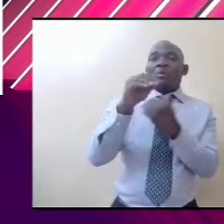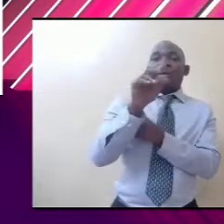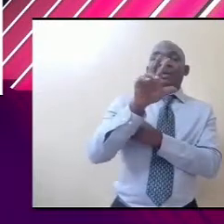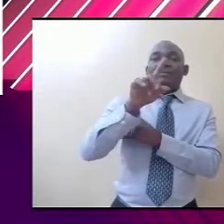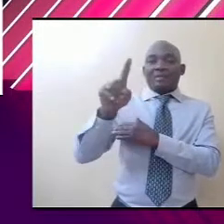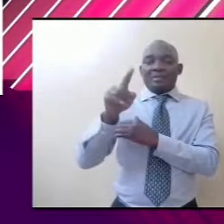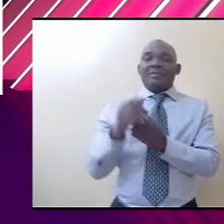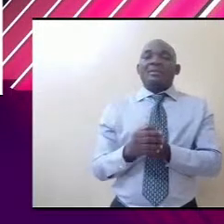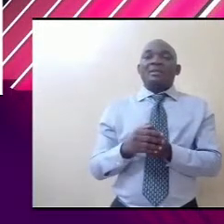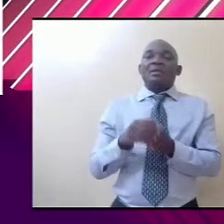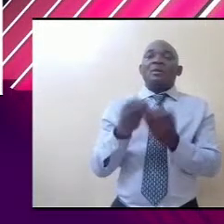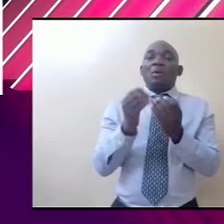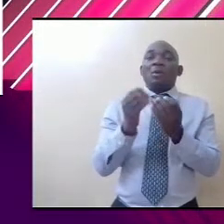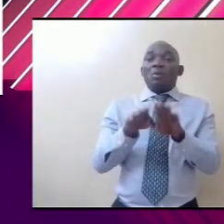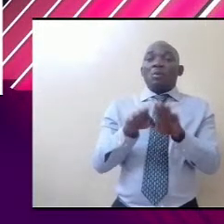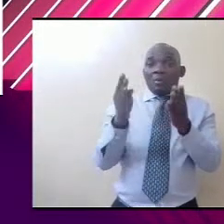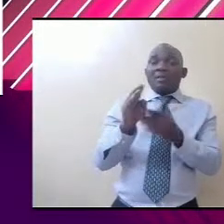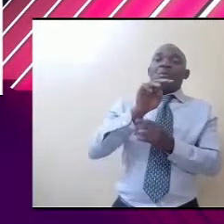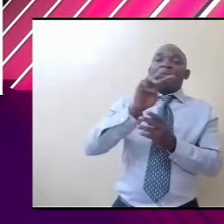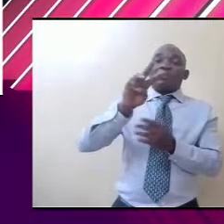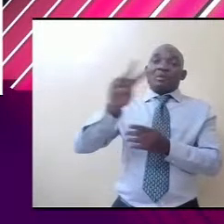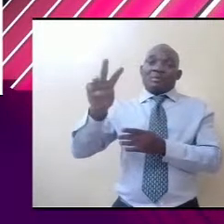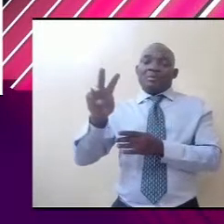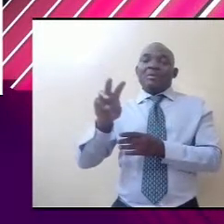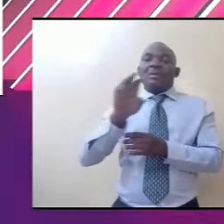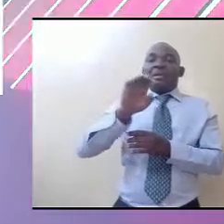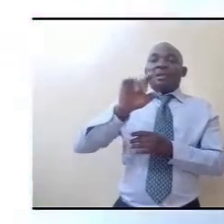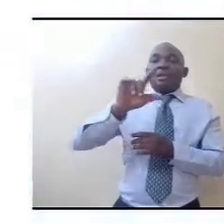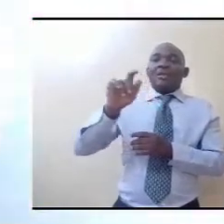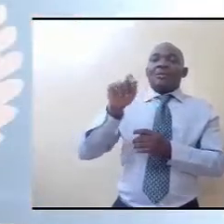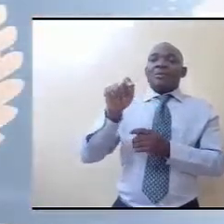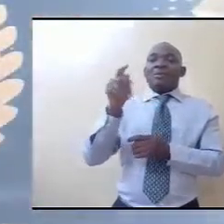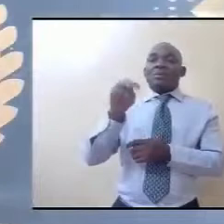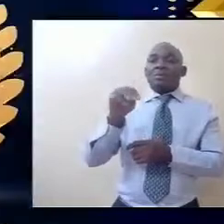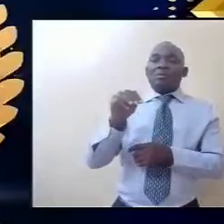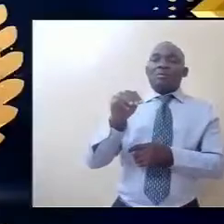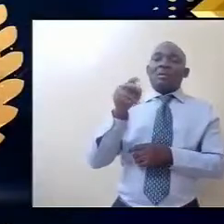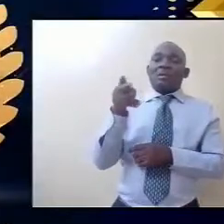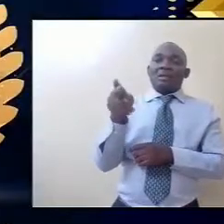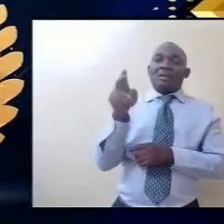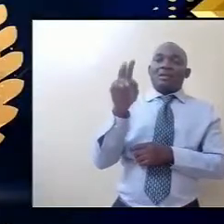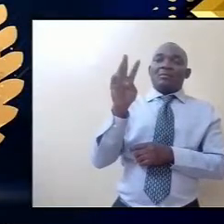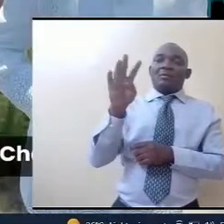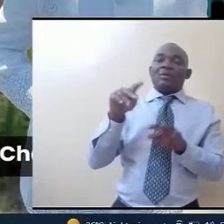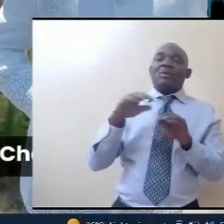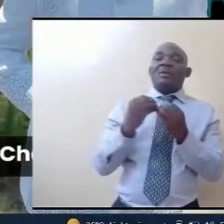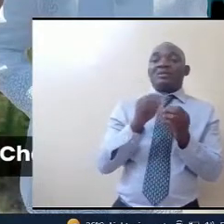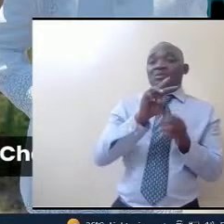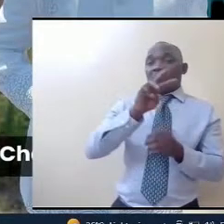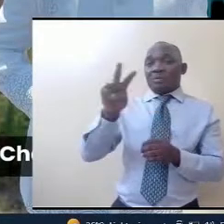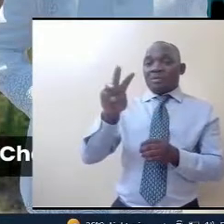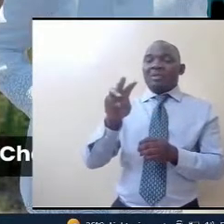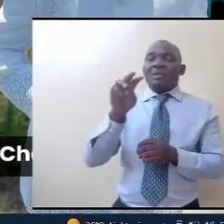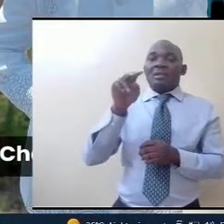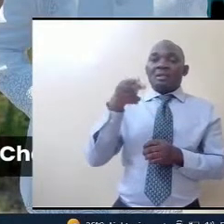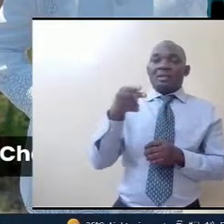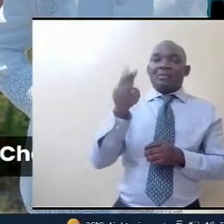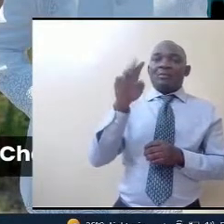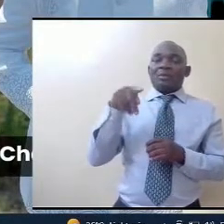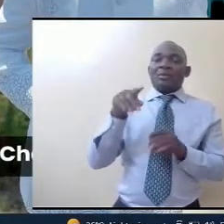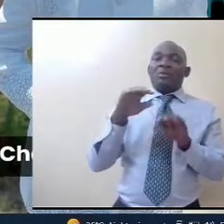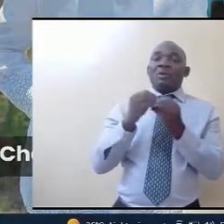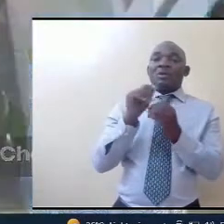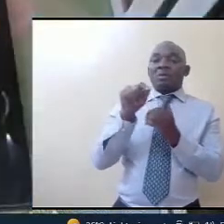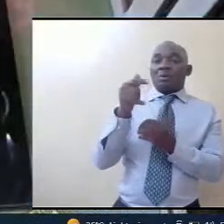now to 31st October 2023. Kindly visit the Chill Awards website, chillawards.com, the H4P organization website,